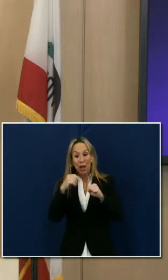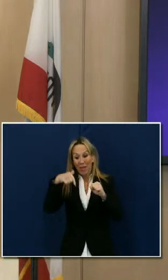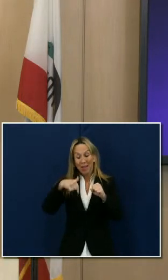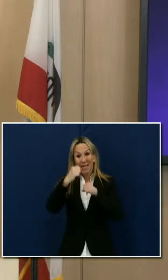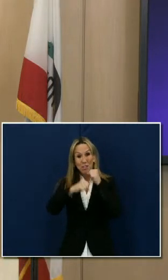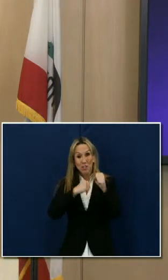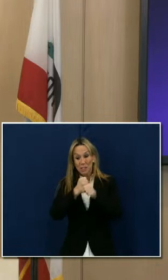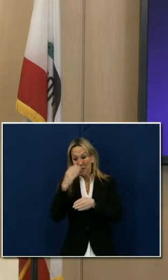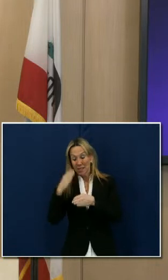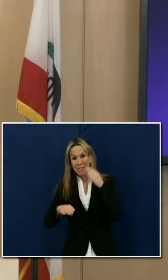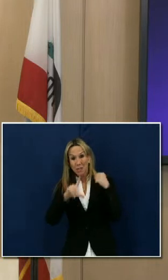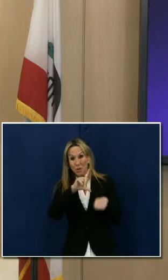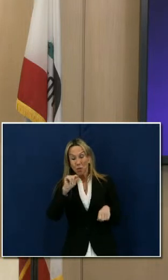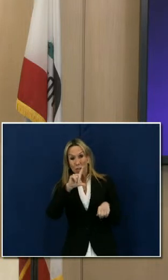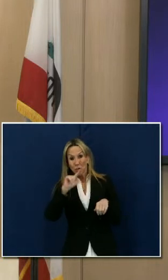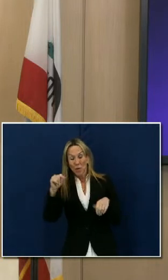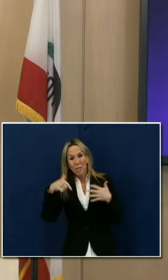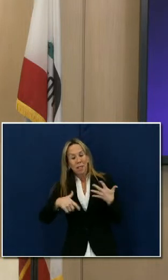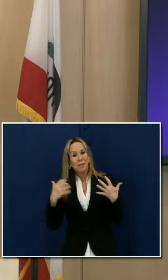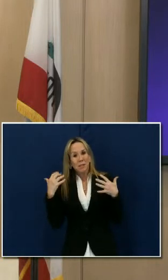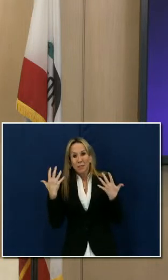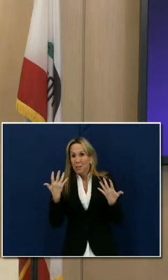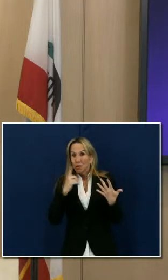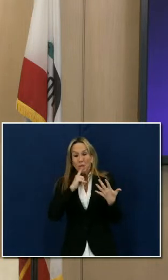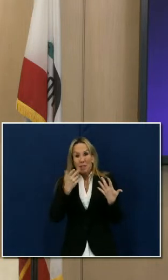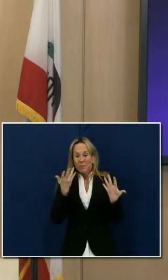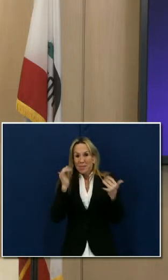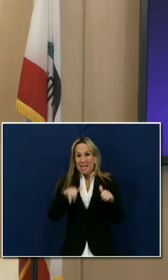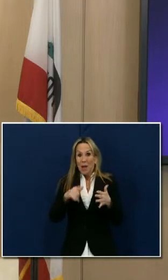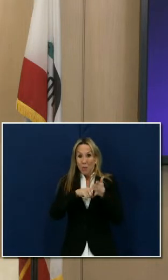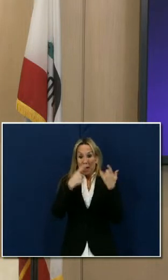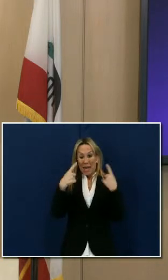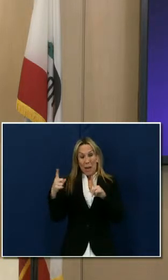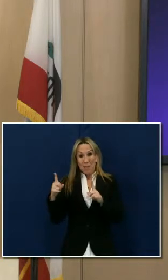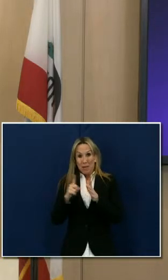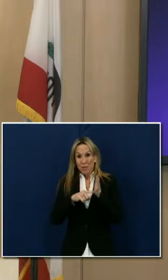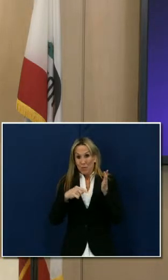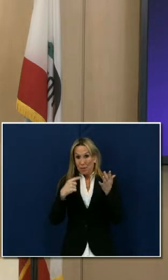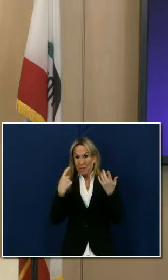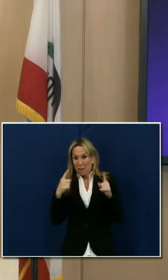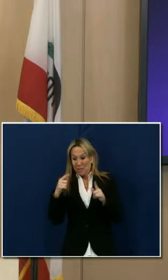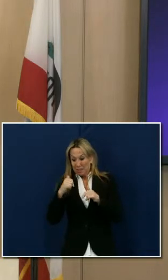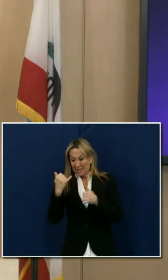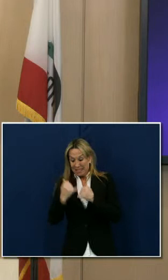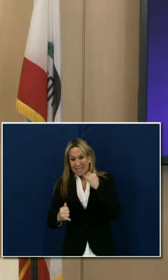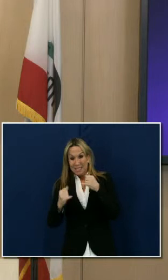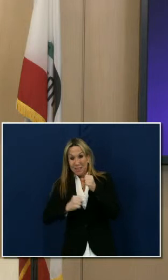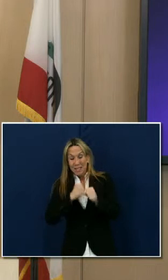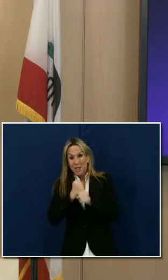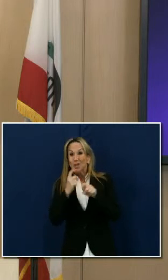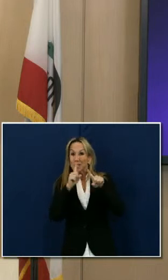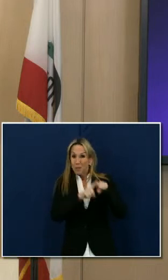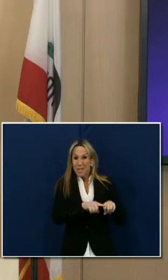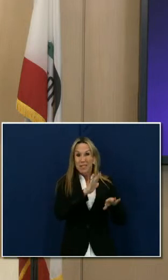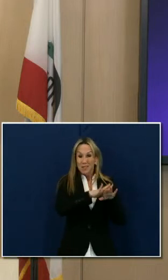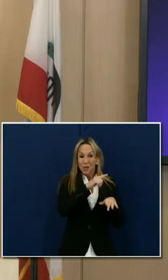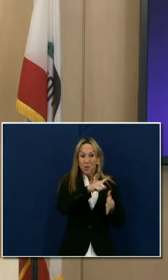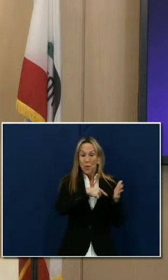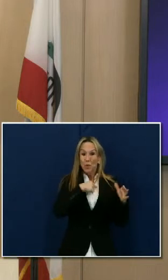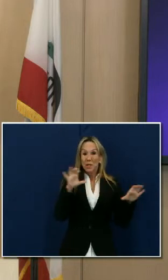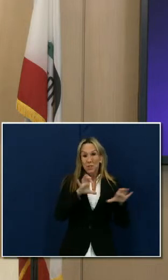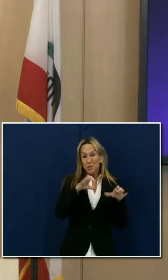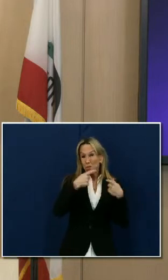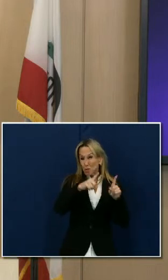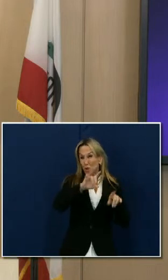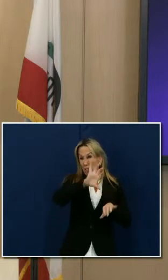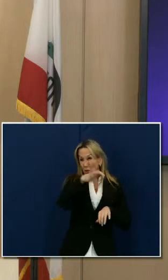year. Our actions that we take in the holidays are a down payment to put us in a better position after the first of the year to